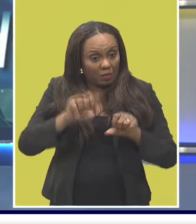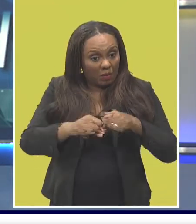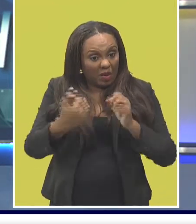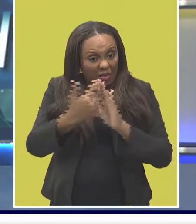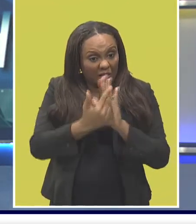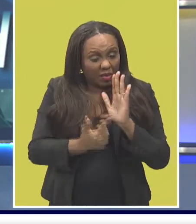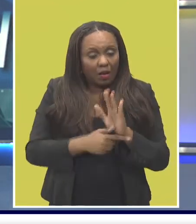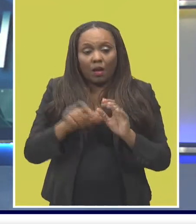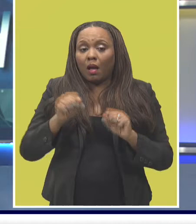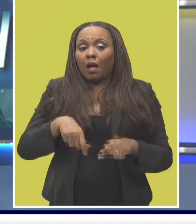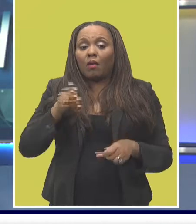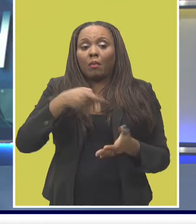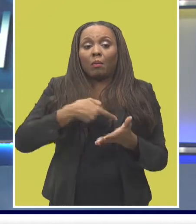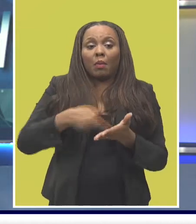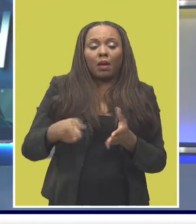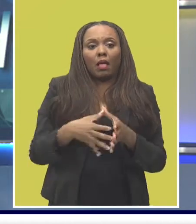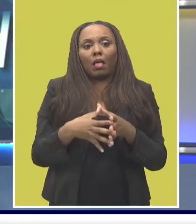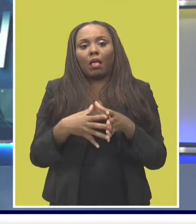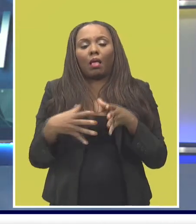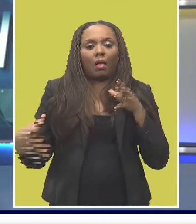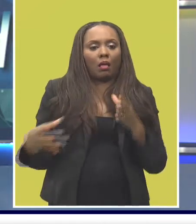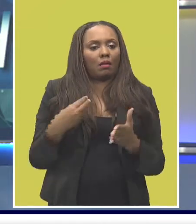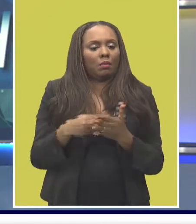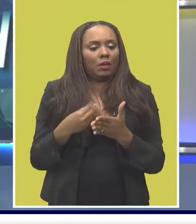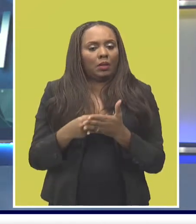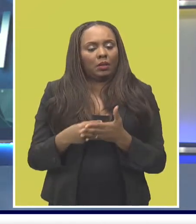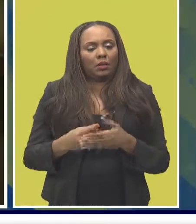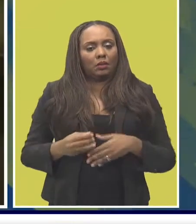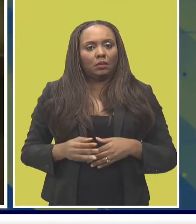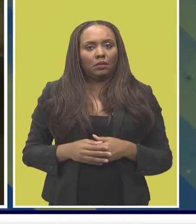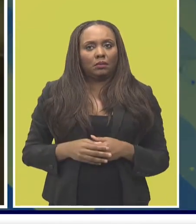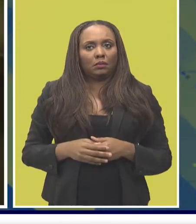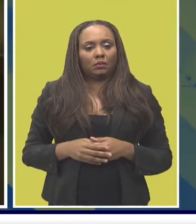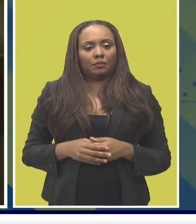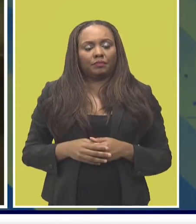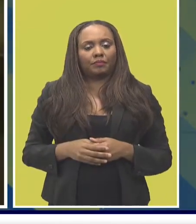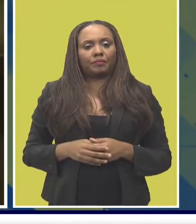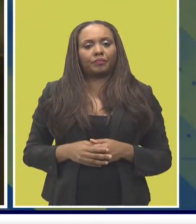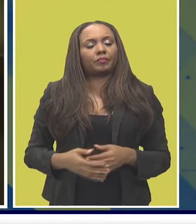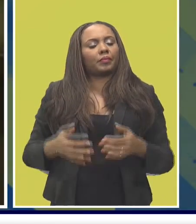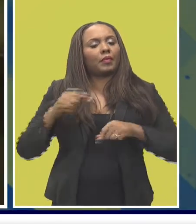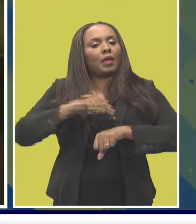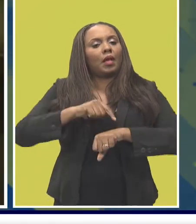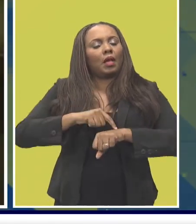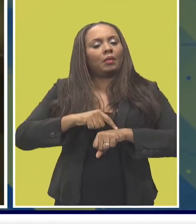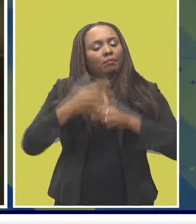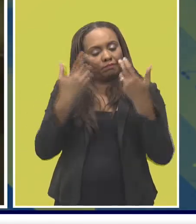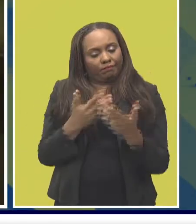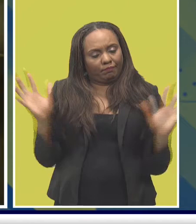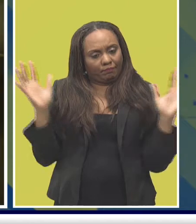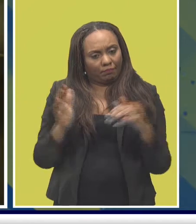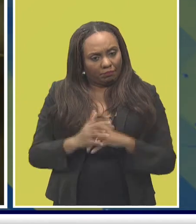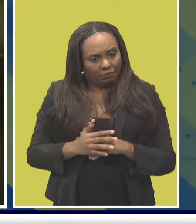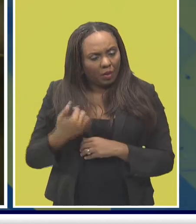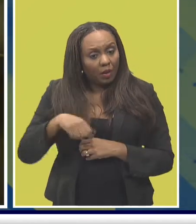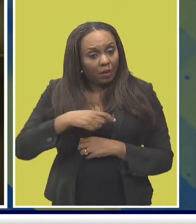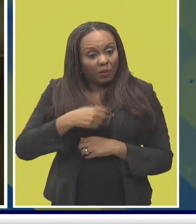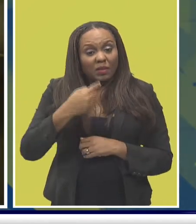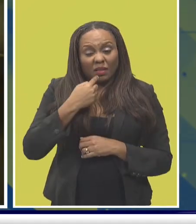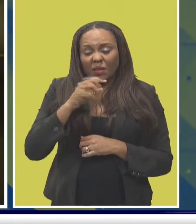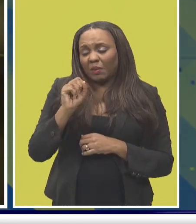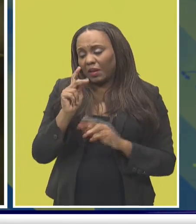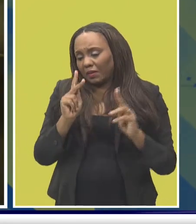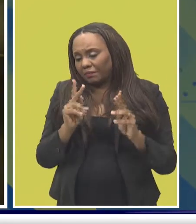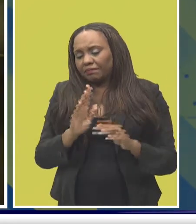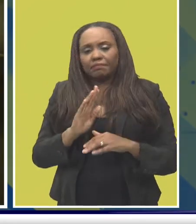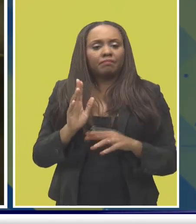tens of thousands of dollars in fines. The time has come for that to stop. We said there was going to be a transition period. We appreciated that